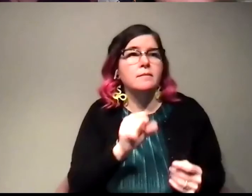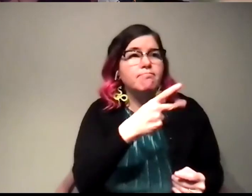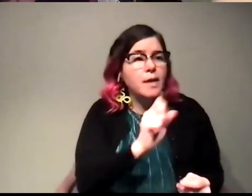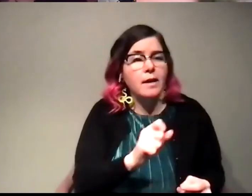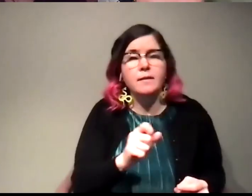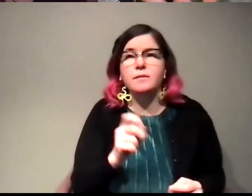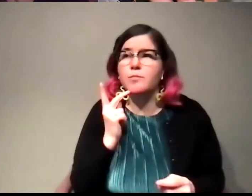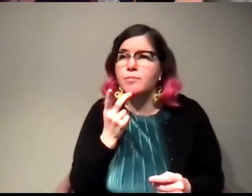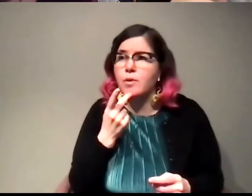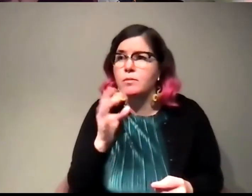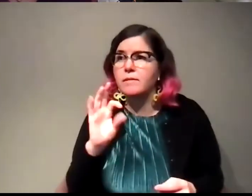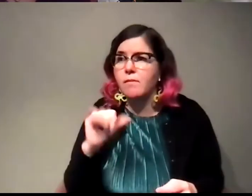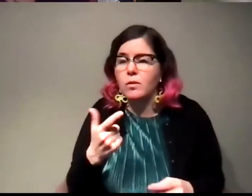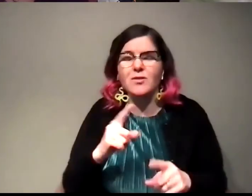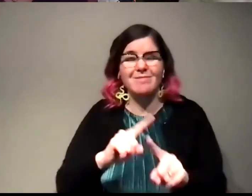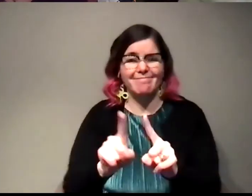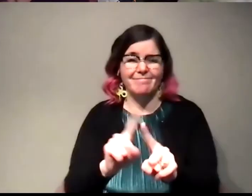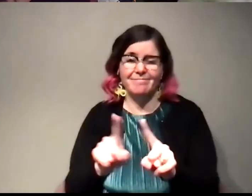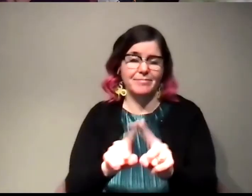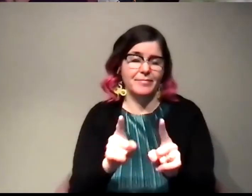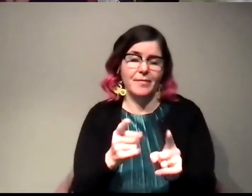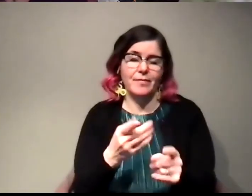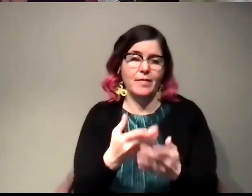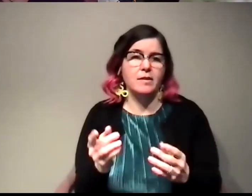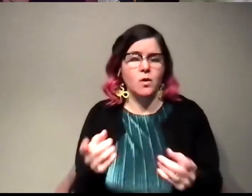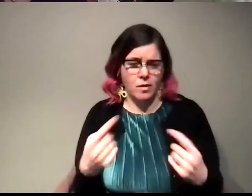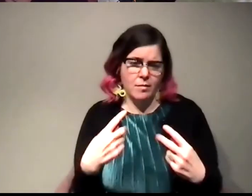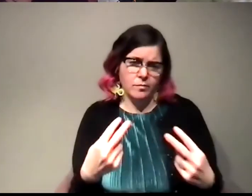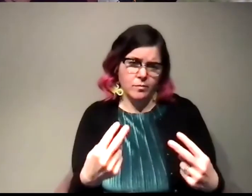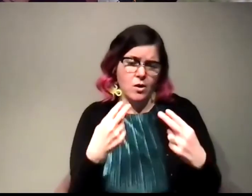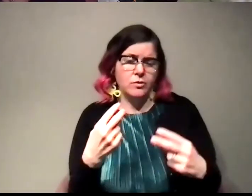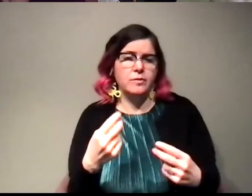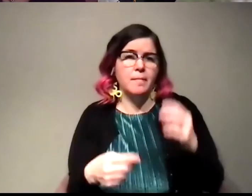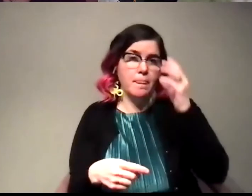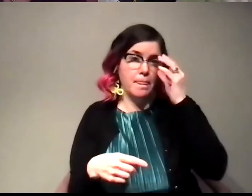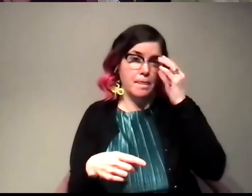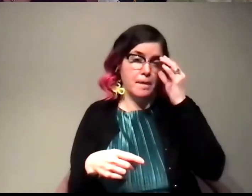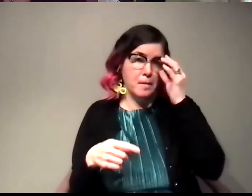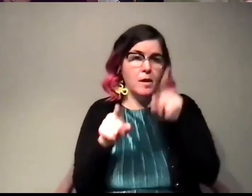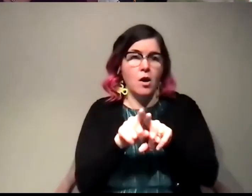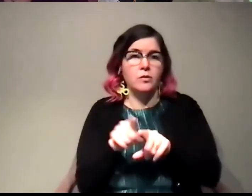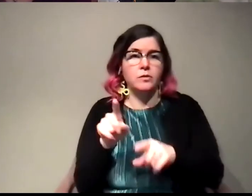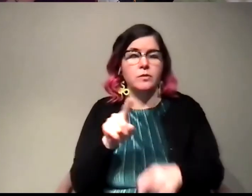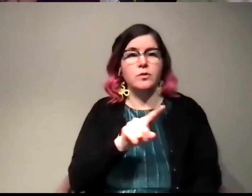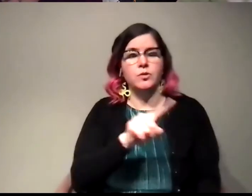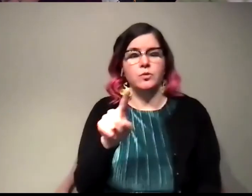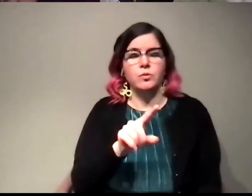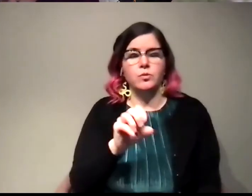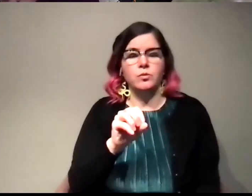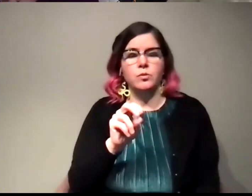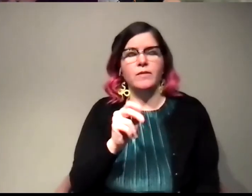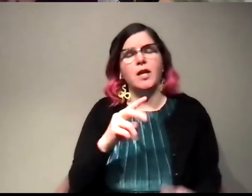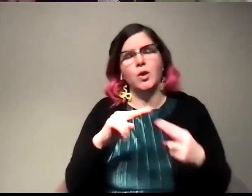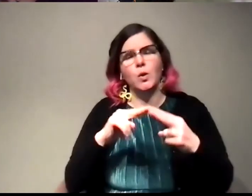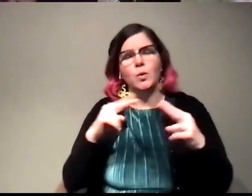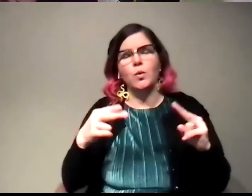protein folding, like all sorts of stuff. So definitely come check that out. Also, you can just look up Zooniverse. It's like universe with a zoo